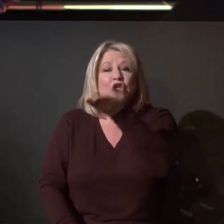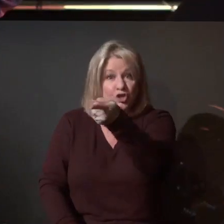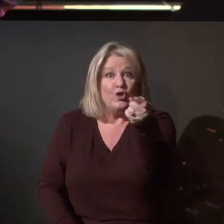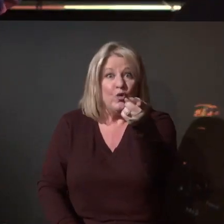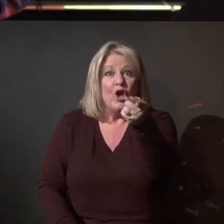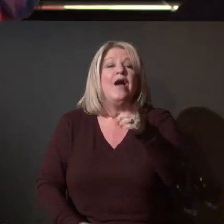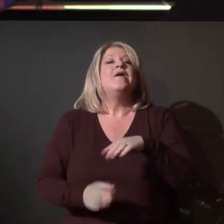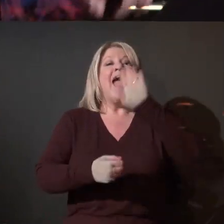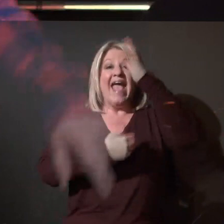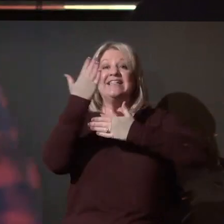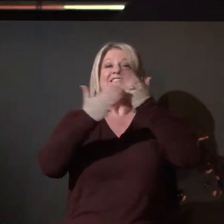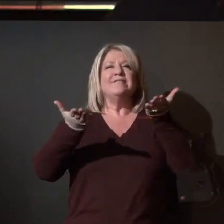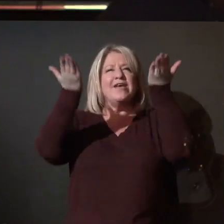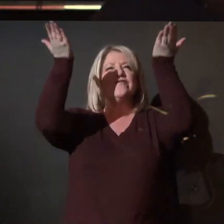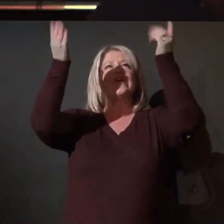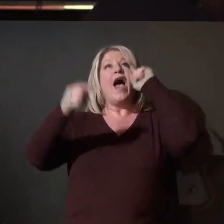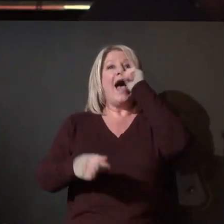close your eyes, sing out loud.